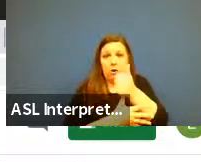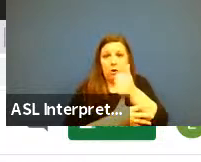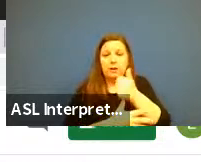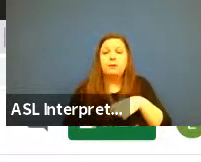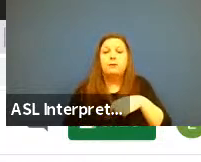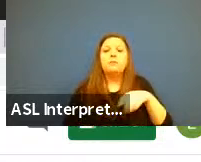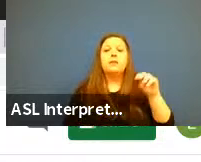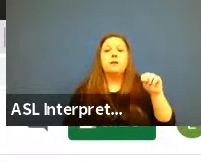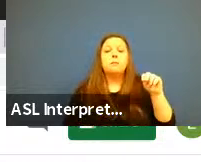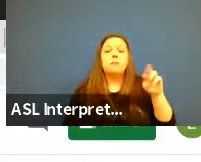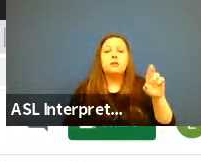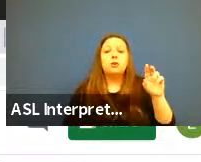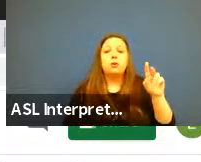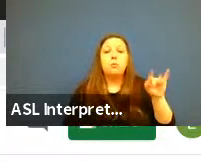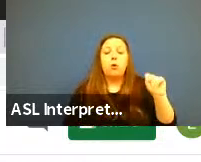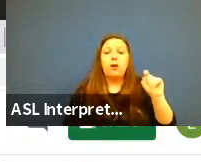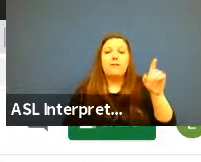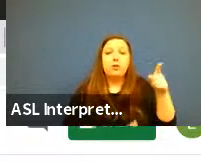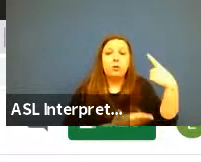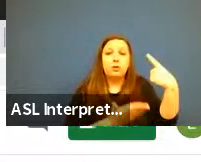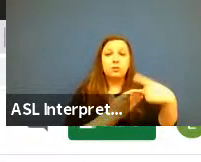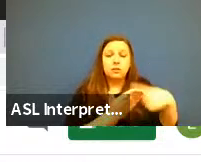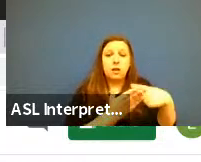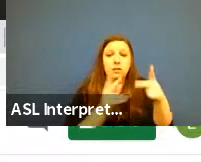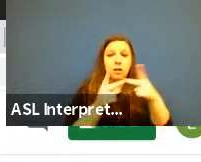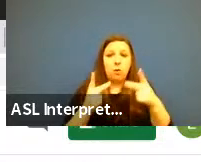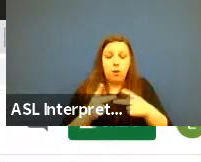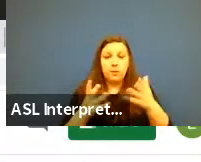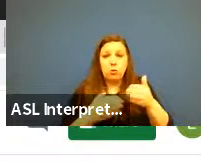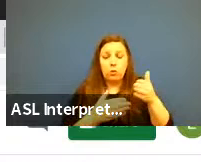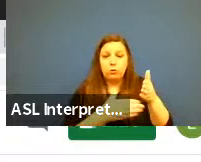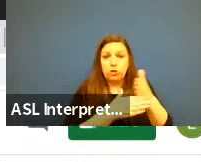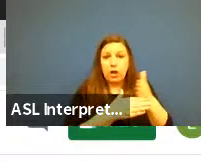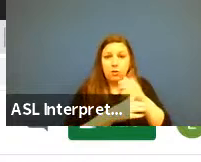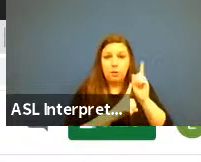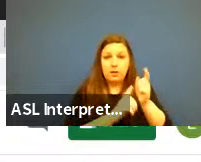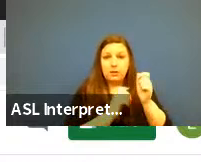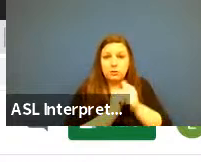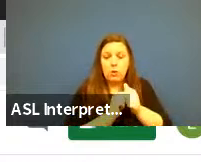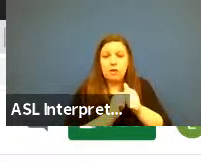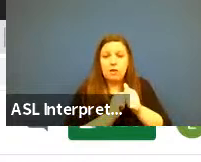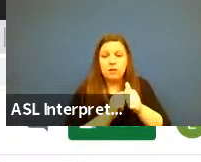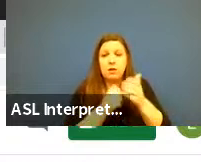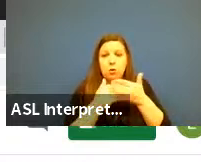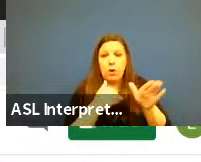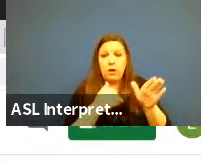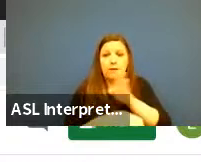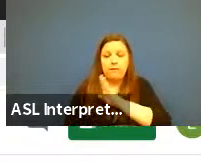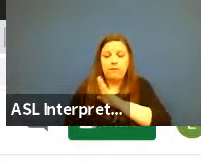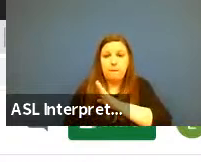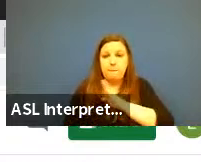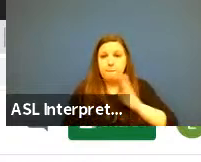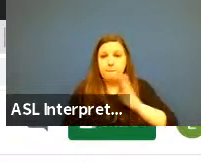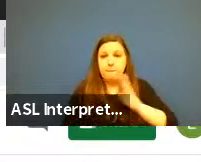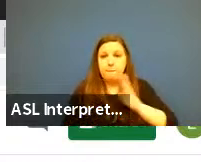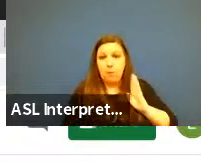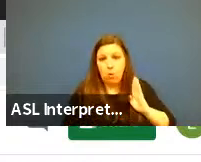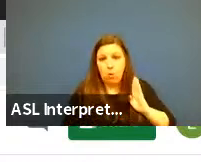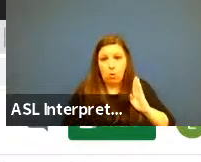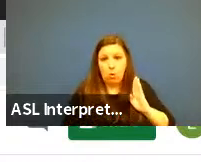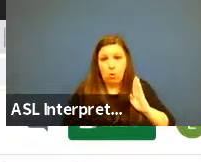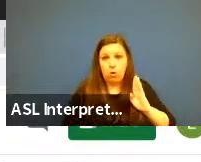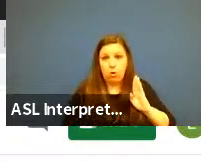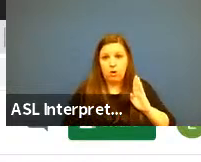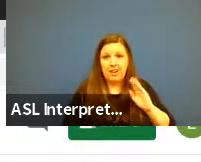you're discussing a property and property minutes and you want to share those minutes with the rest of the board in an email, is that not possible to